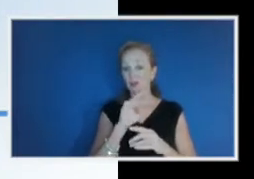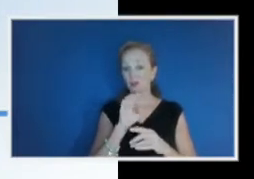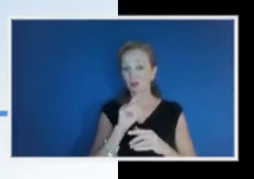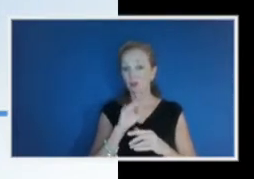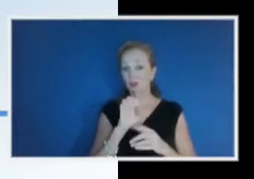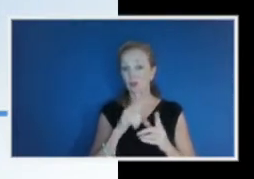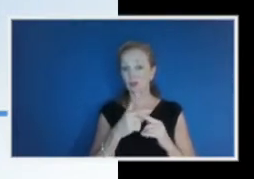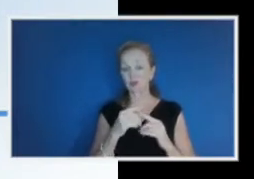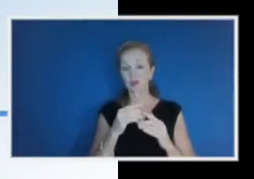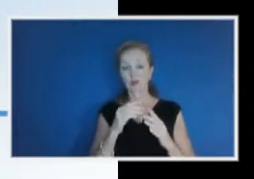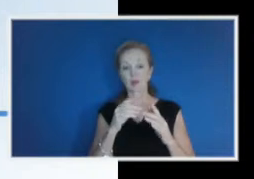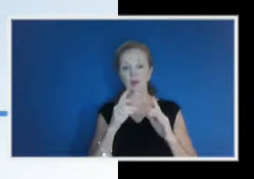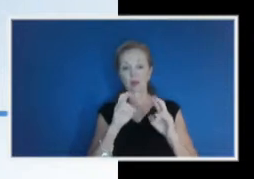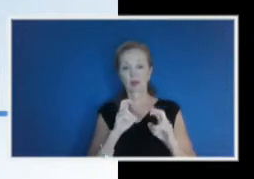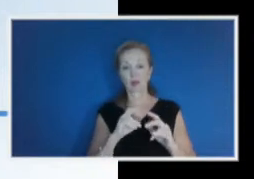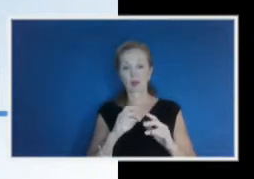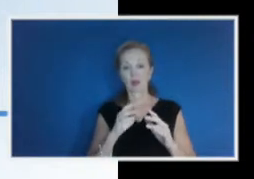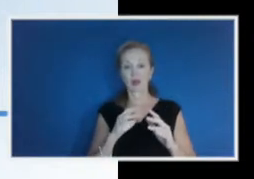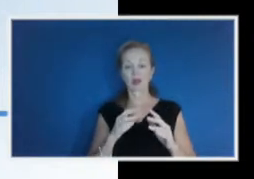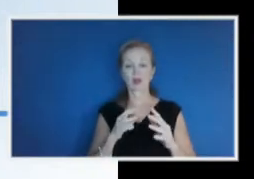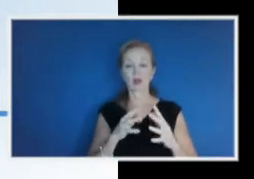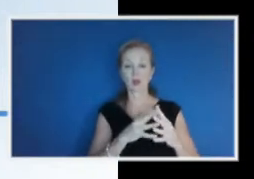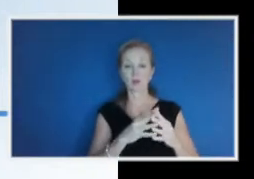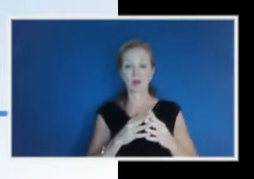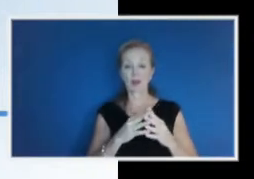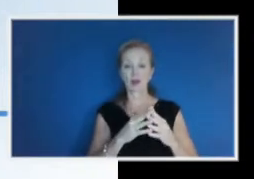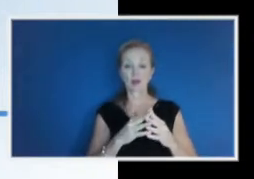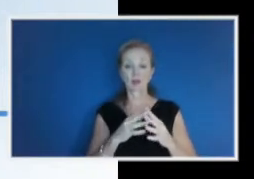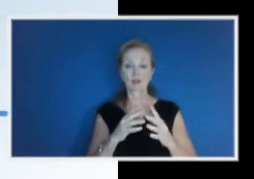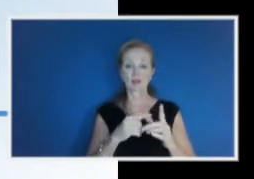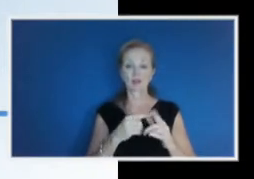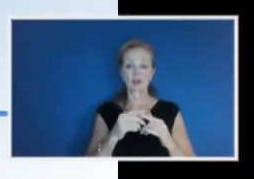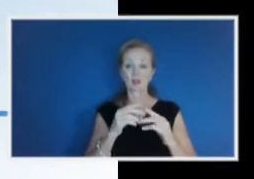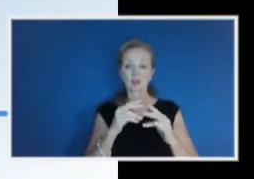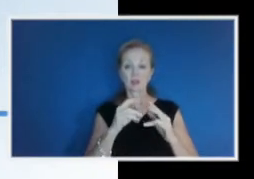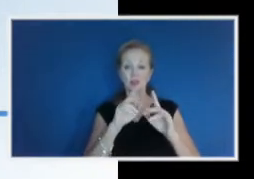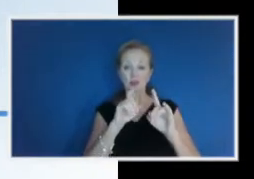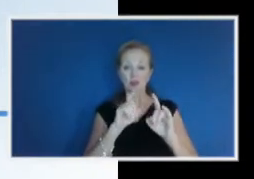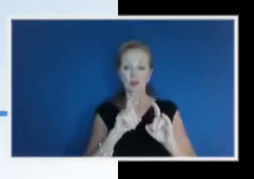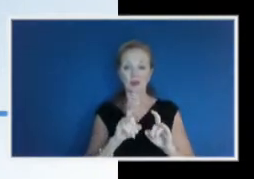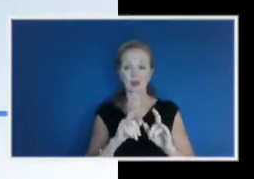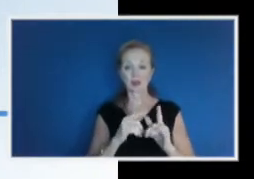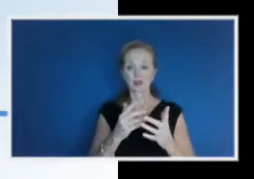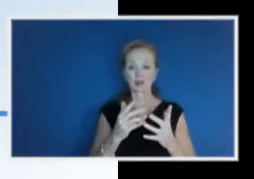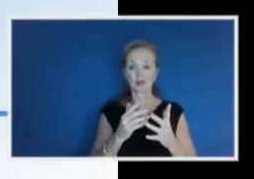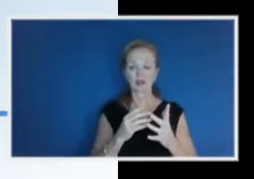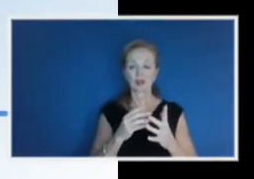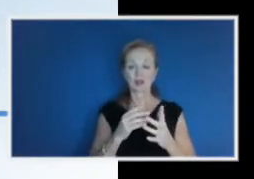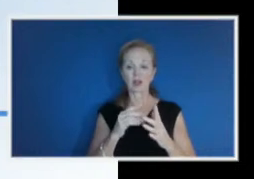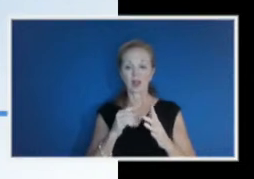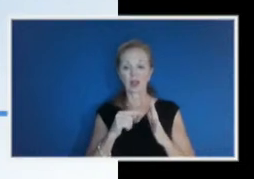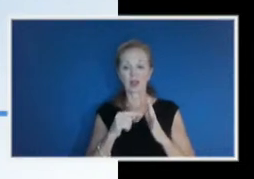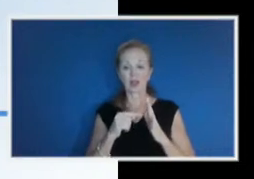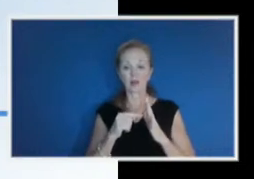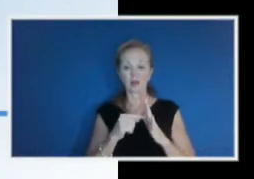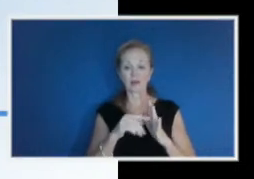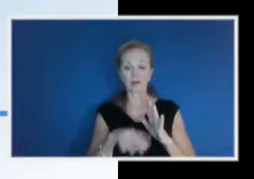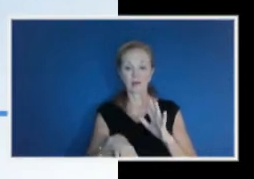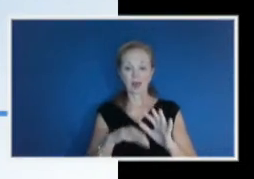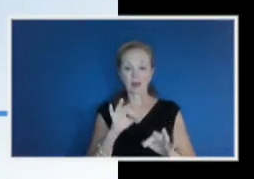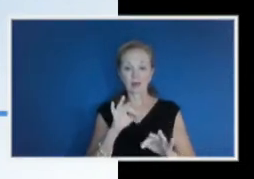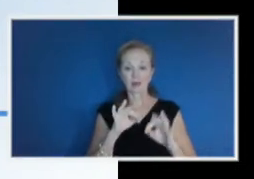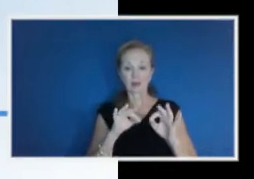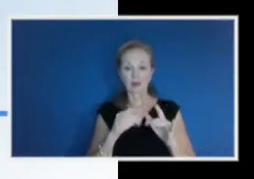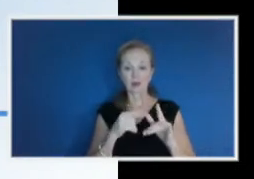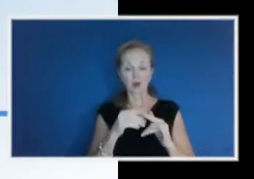of the analysis. One is the American Community Survey, which looks at individual entrepreneurs. And there we found that minorities and